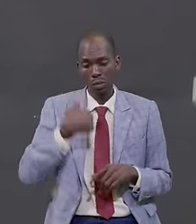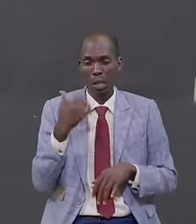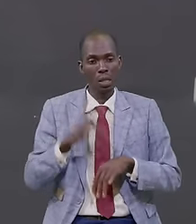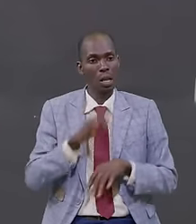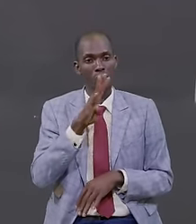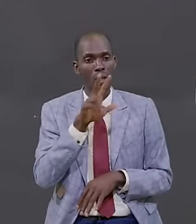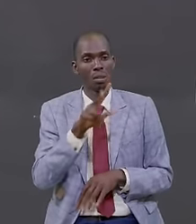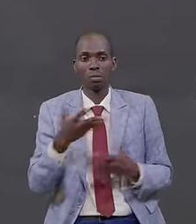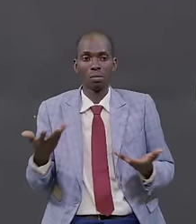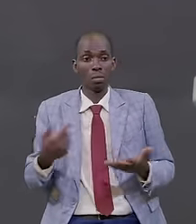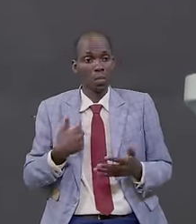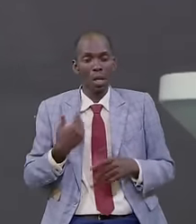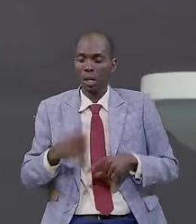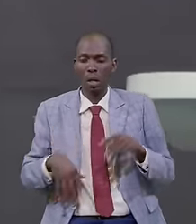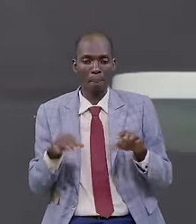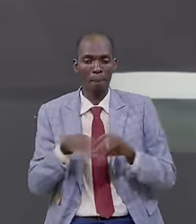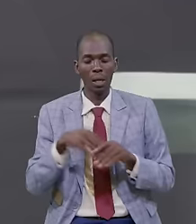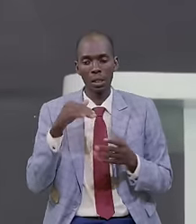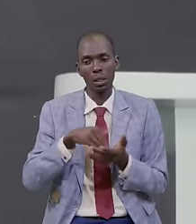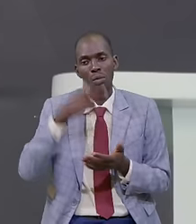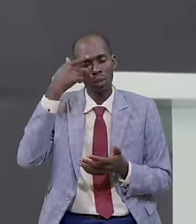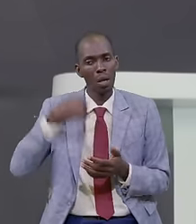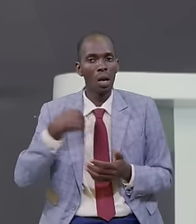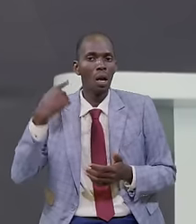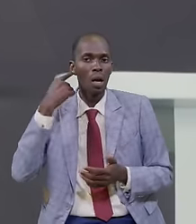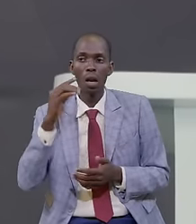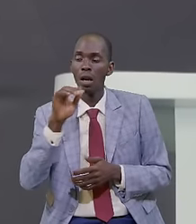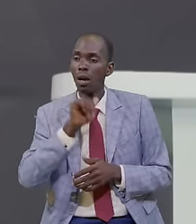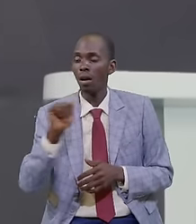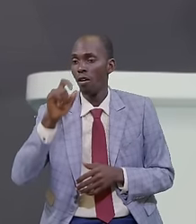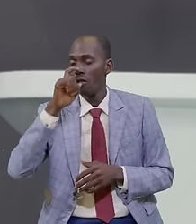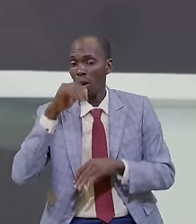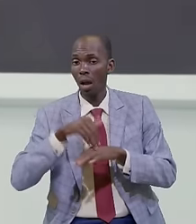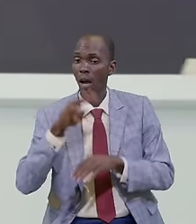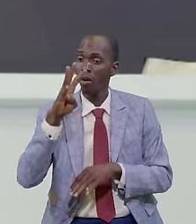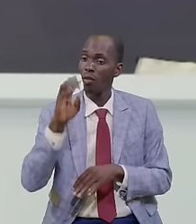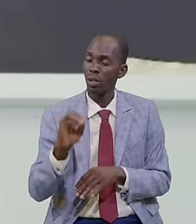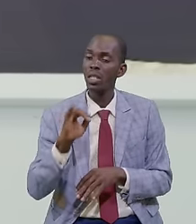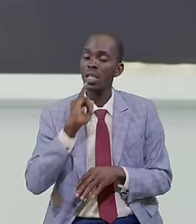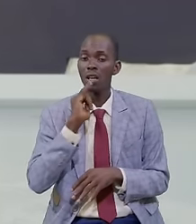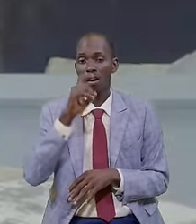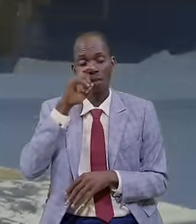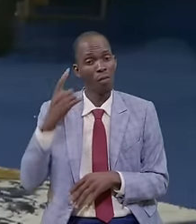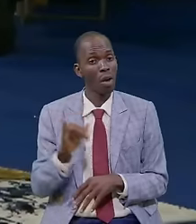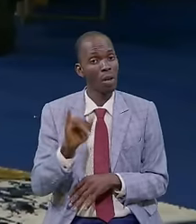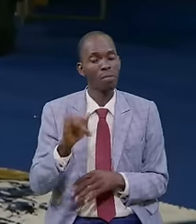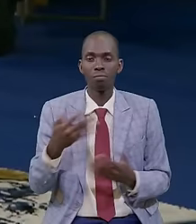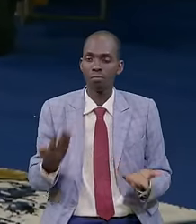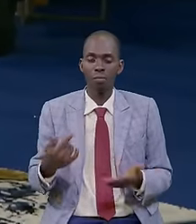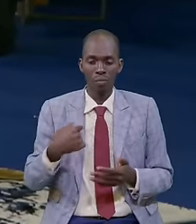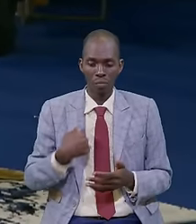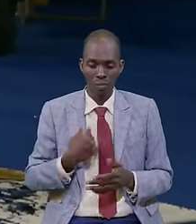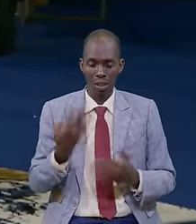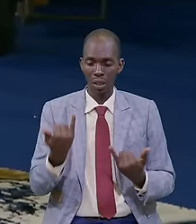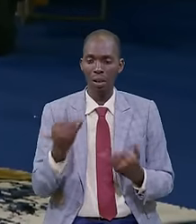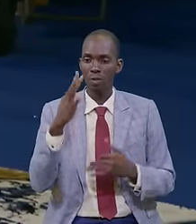married anymore. I'm 43. I cannot have child anymore. I'm 43. I cannot start a